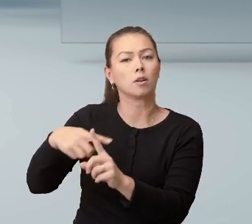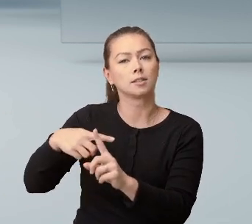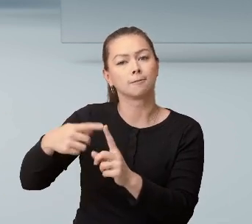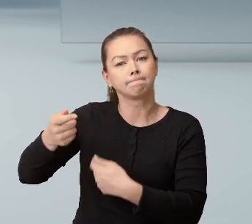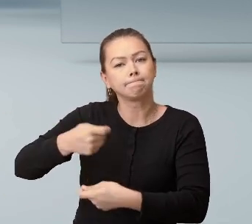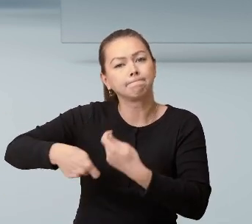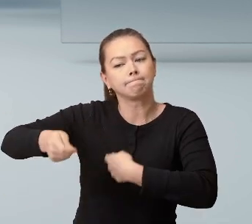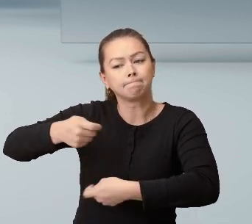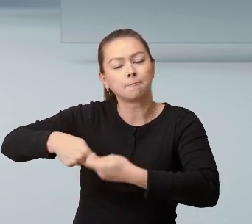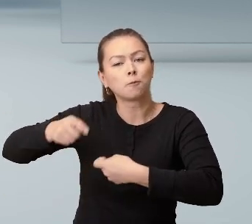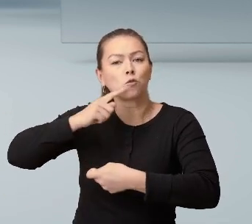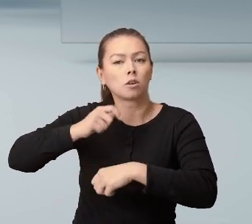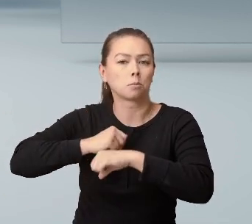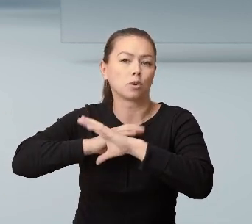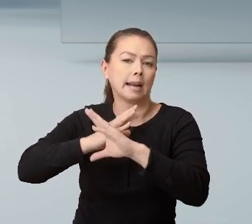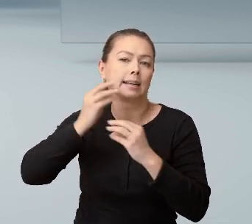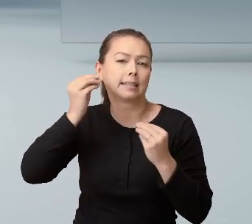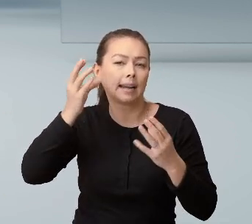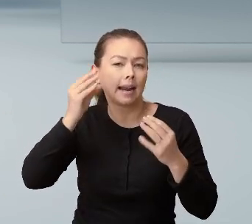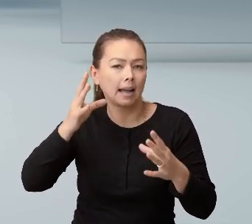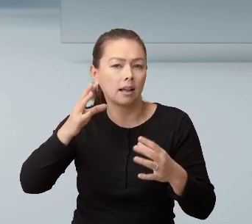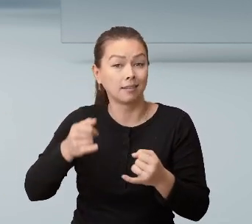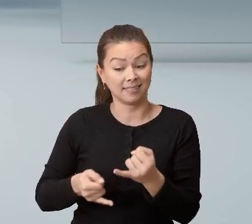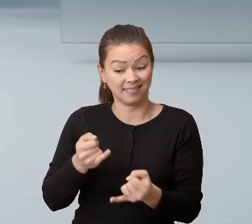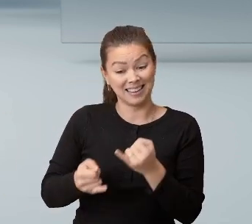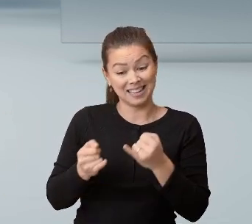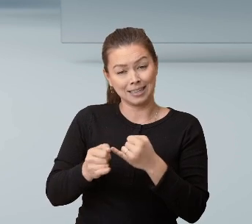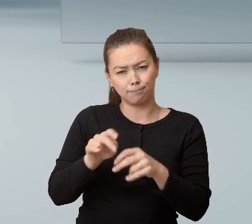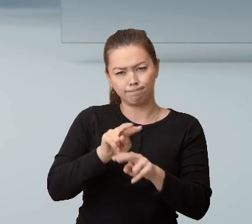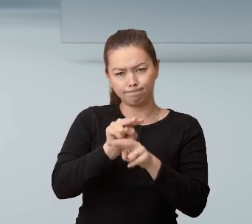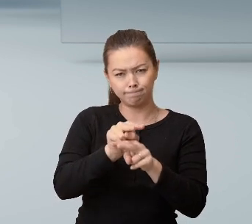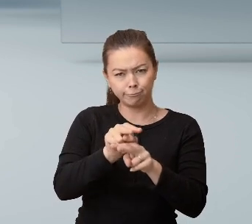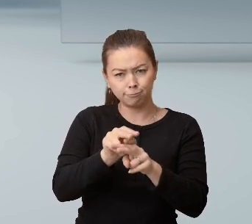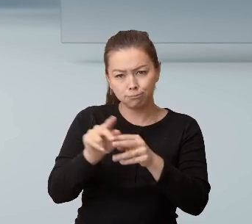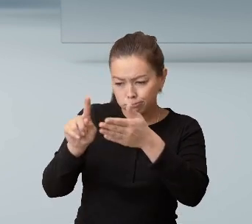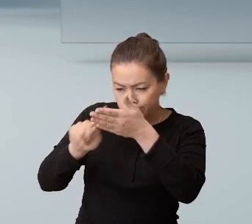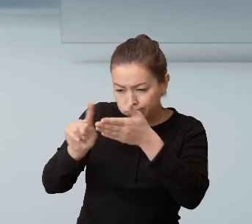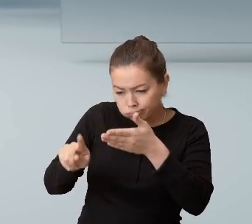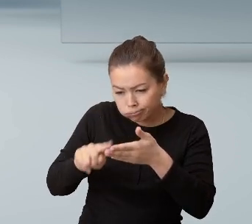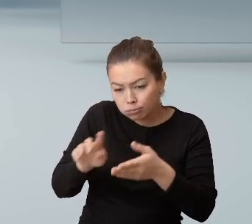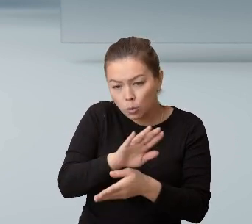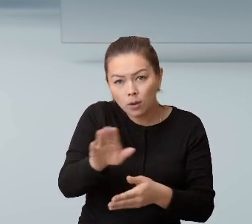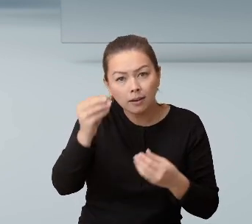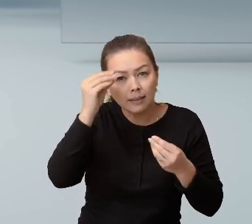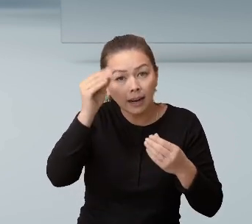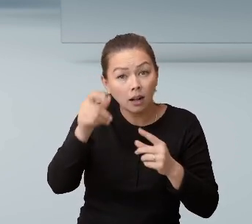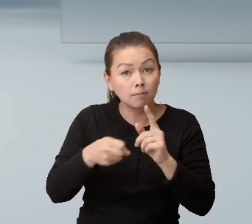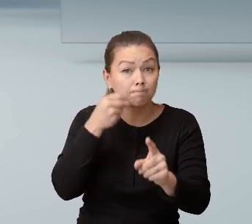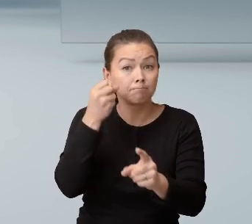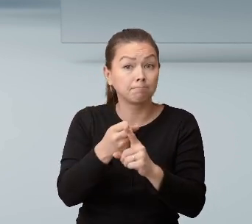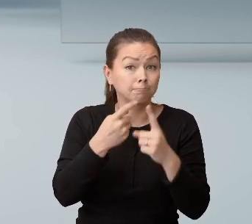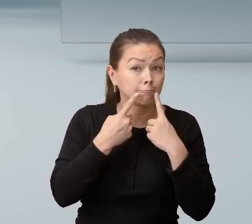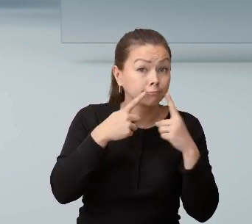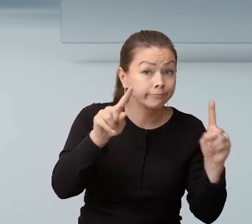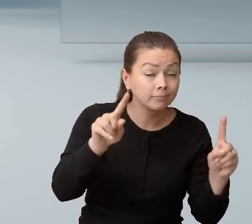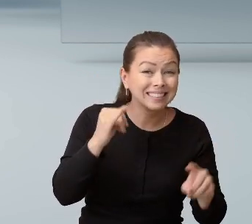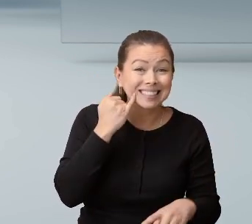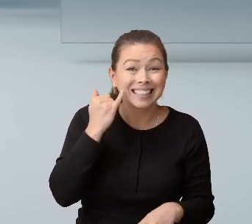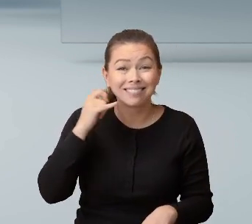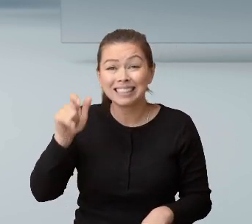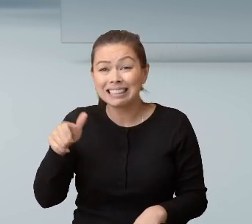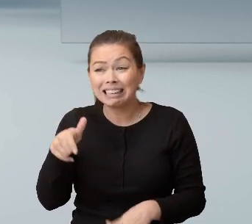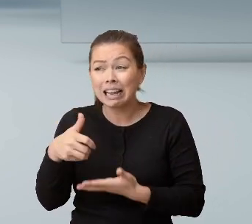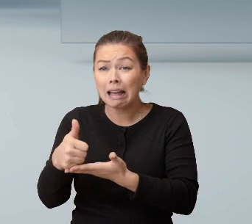to protecting your data. And then lastly, continuously monitor and audit the effectiveness of your data. And if needed,